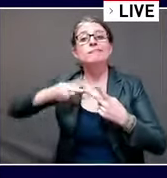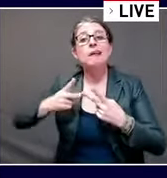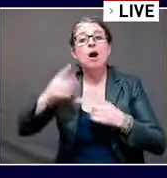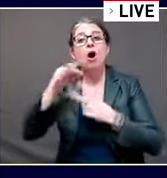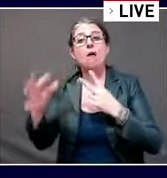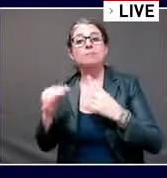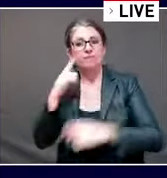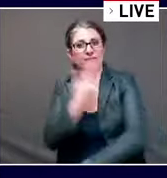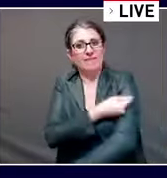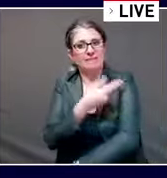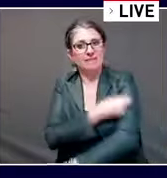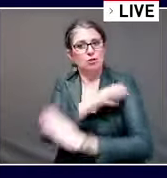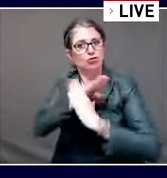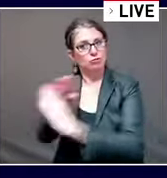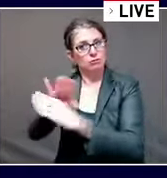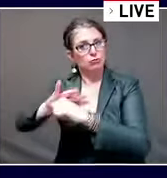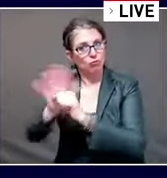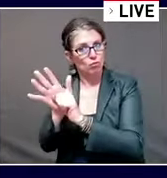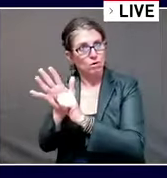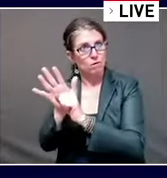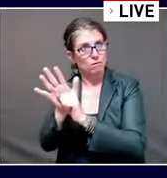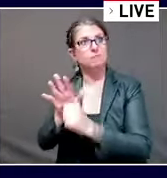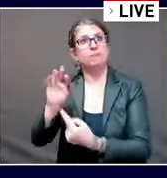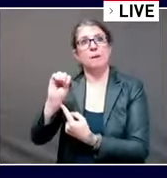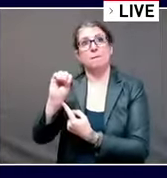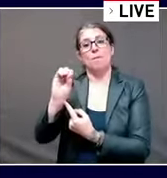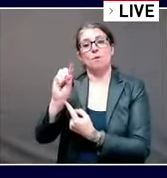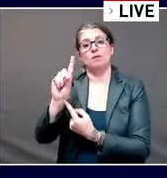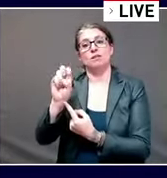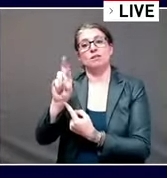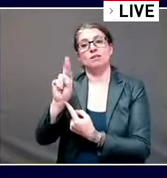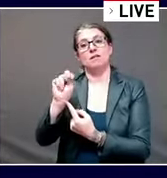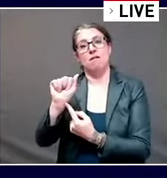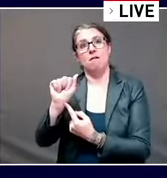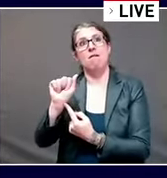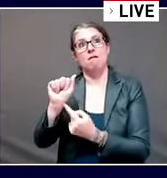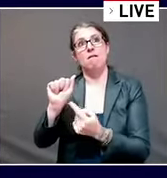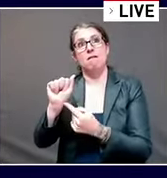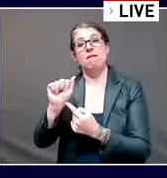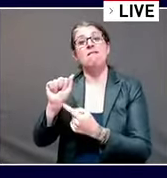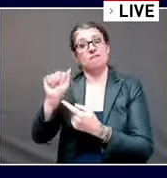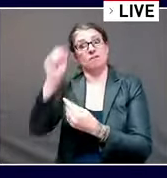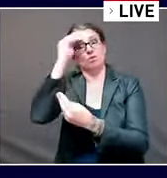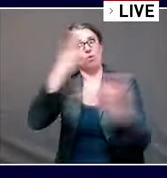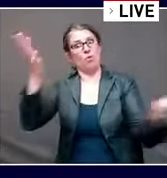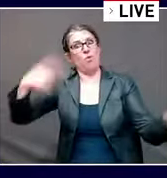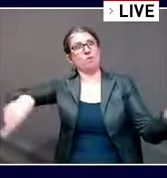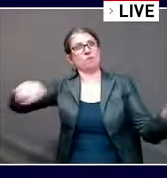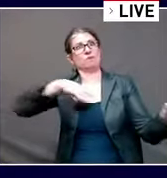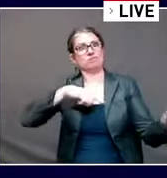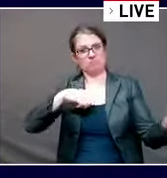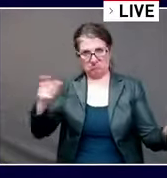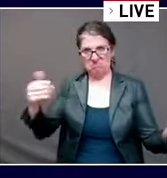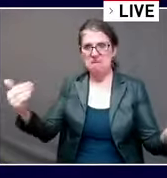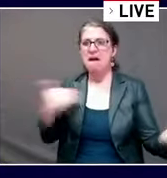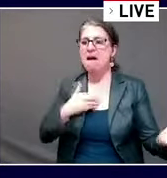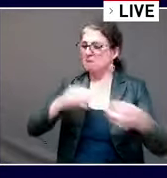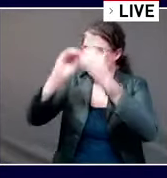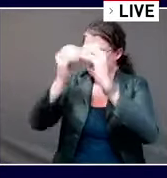vaccine manufacturer, released and announced some data from its ongoing COVID-19 vaccine trial.